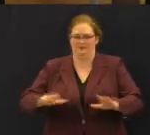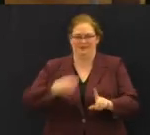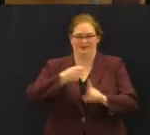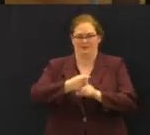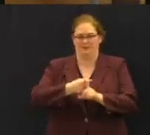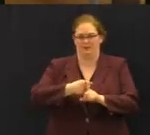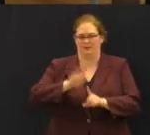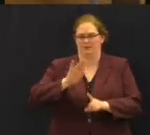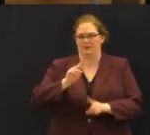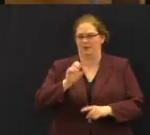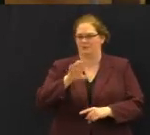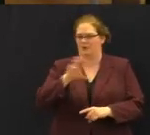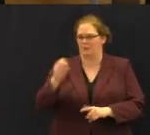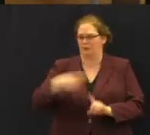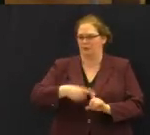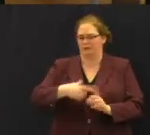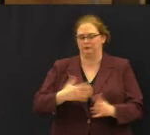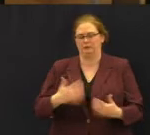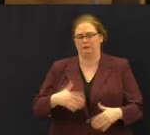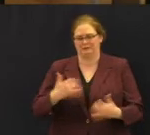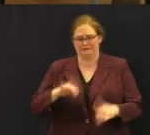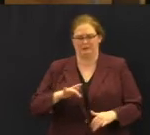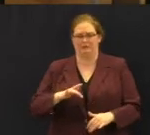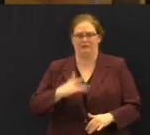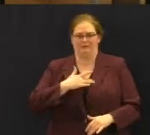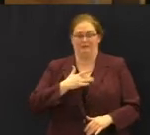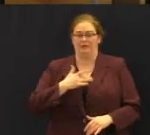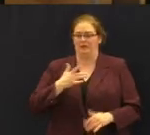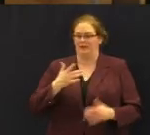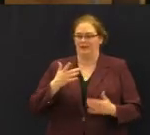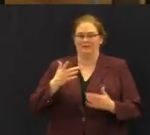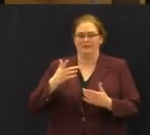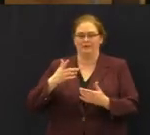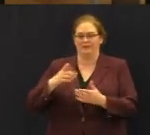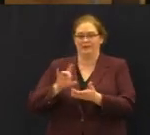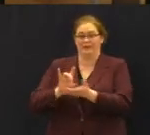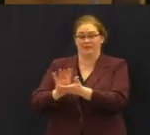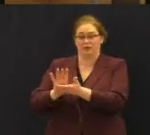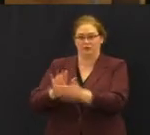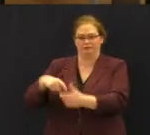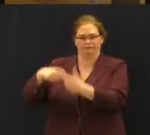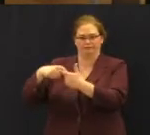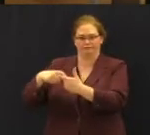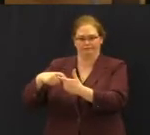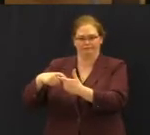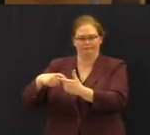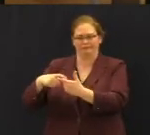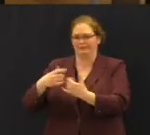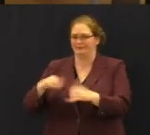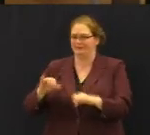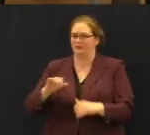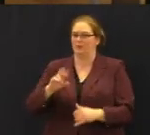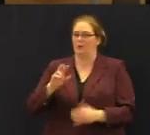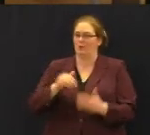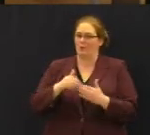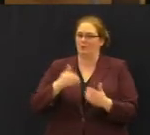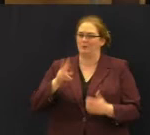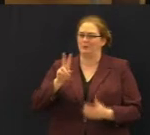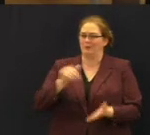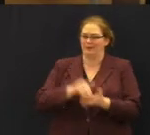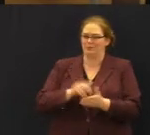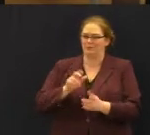continues to be felt. Even with various forms of eviction moratoriums still in effect, last year nearly 2,000 evictions were